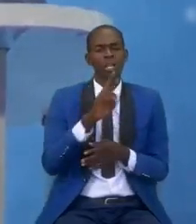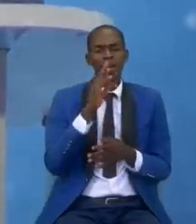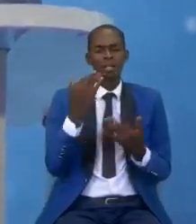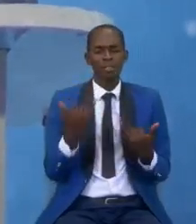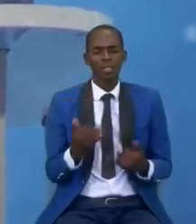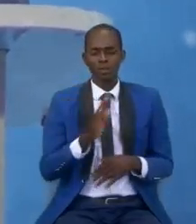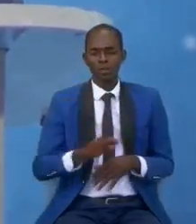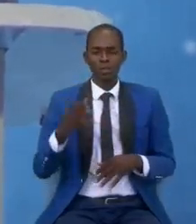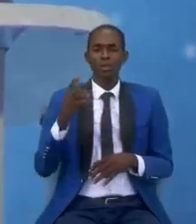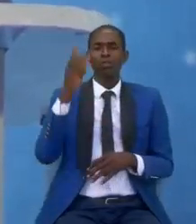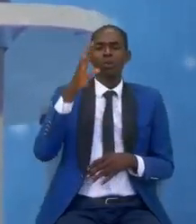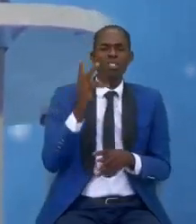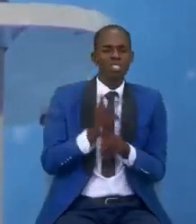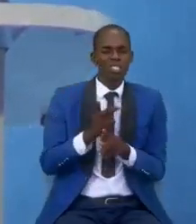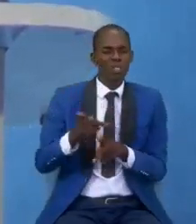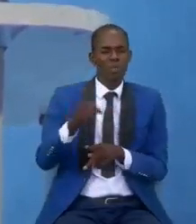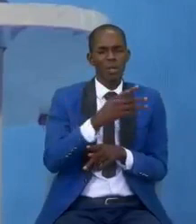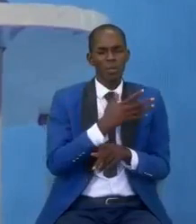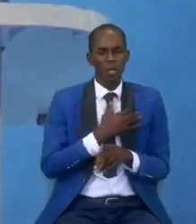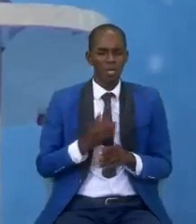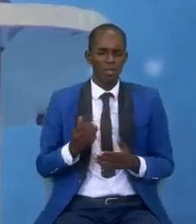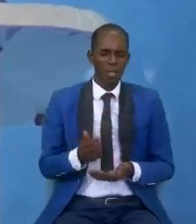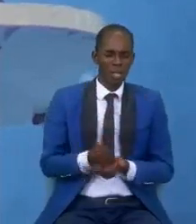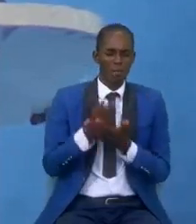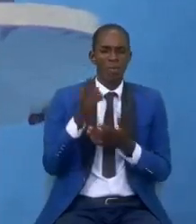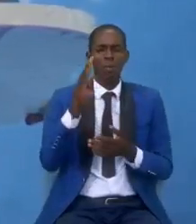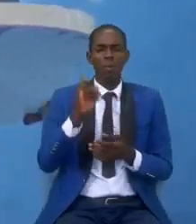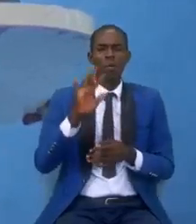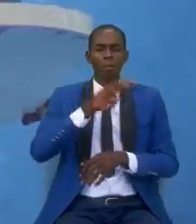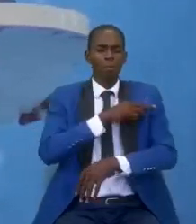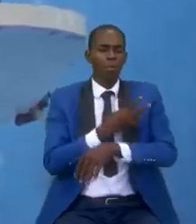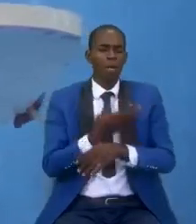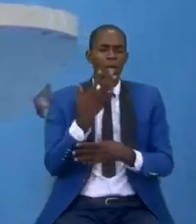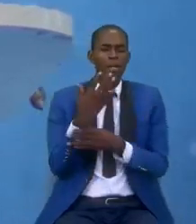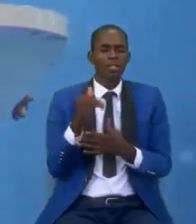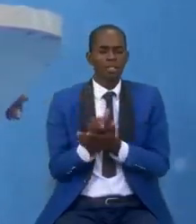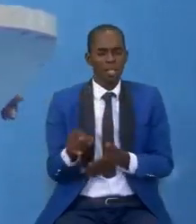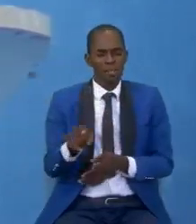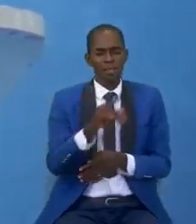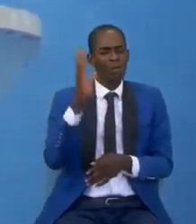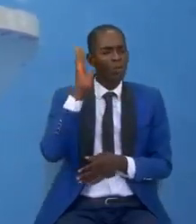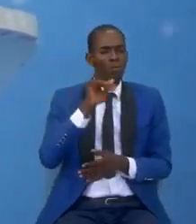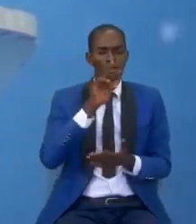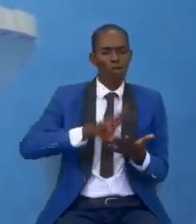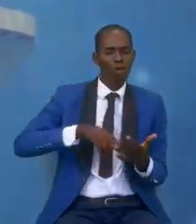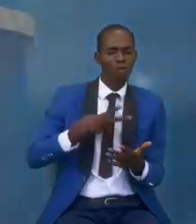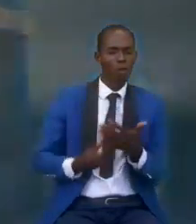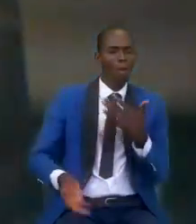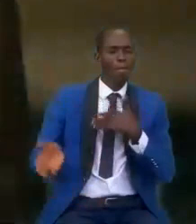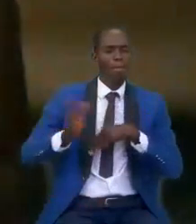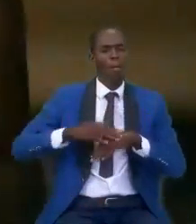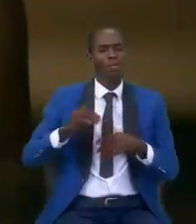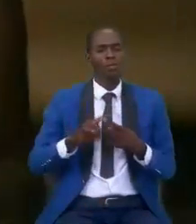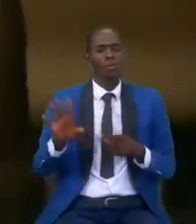that they will not fall back into their vomit, into their old life anymore in Jesus'